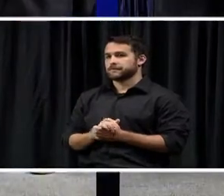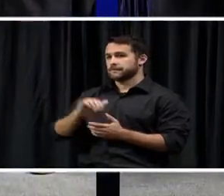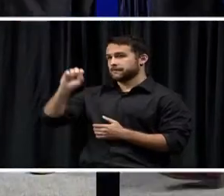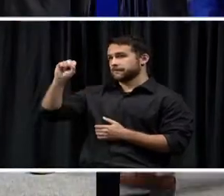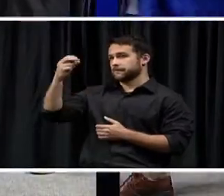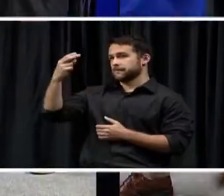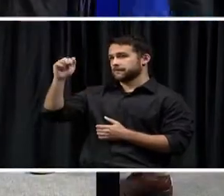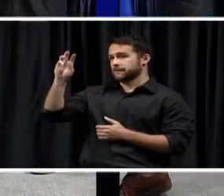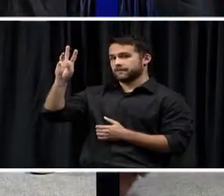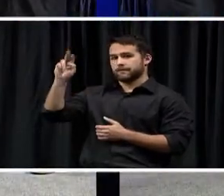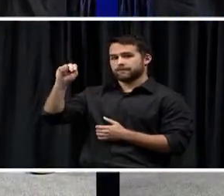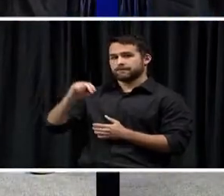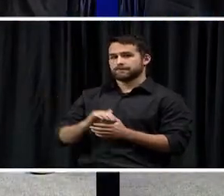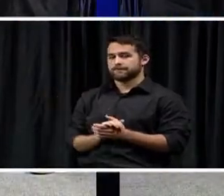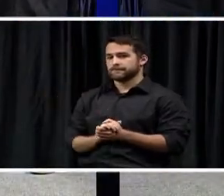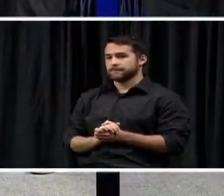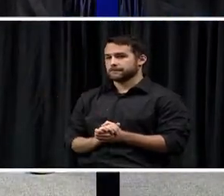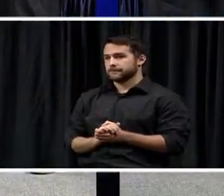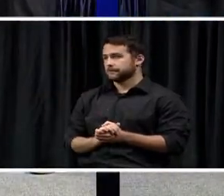Sean Kenton Lee.